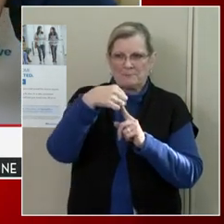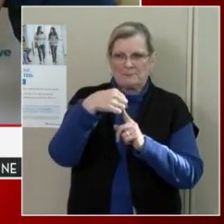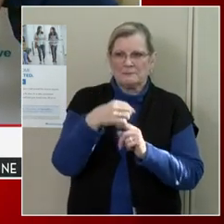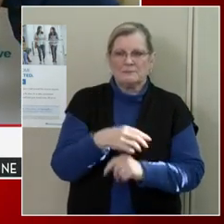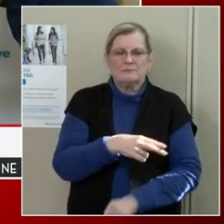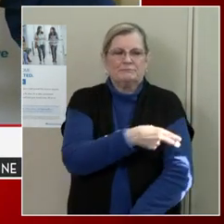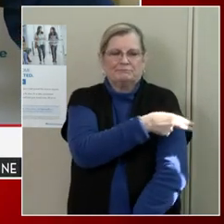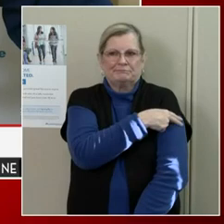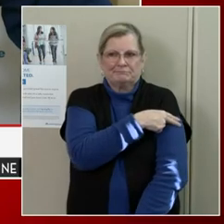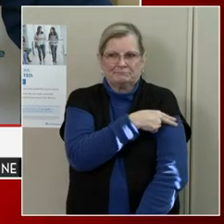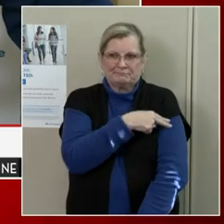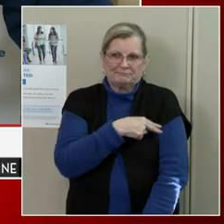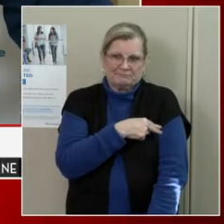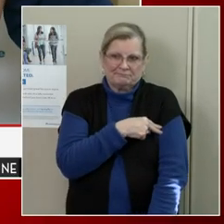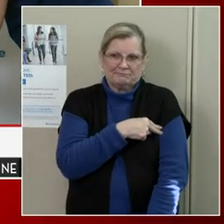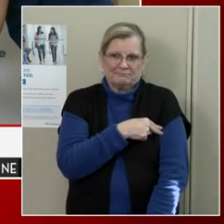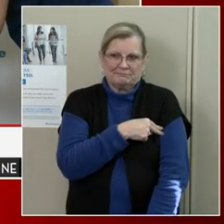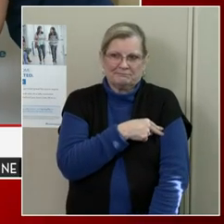Okay.